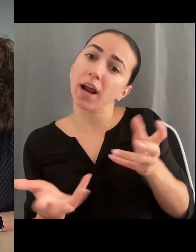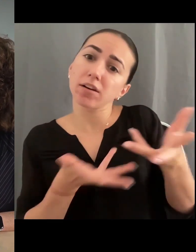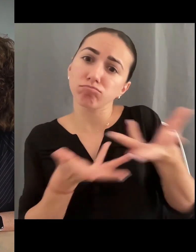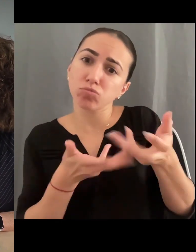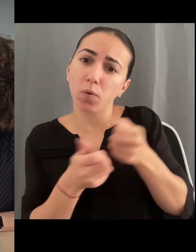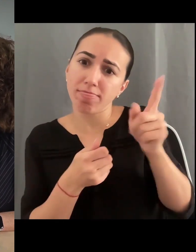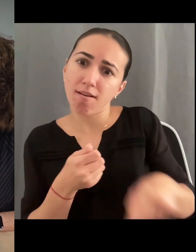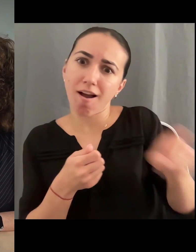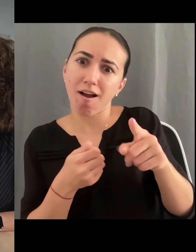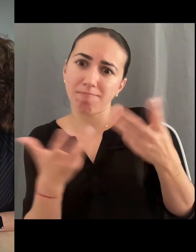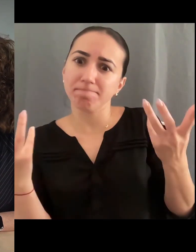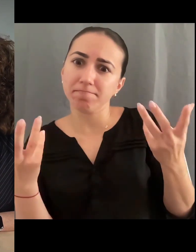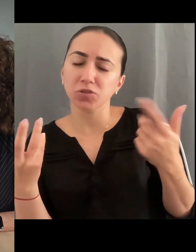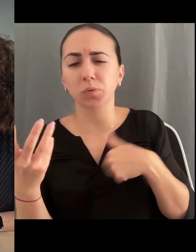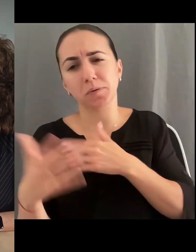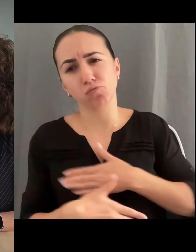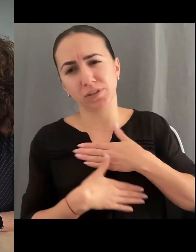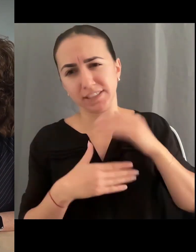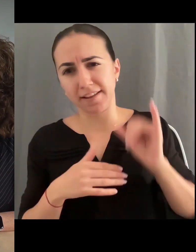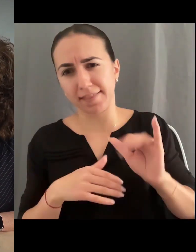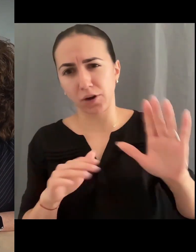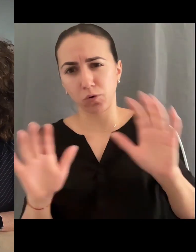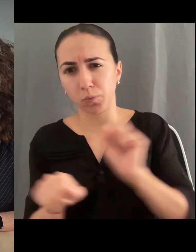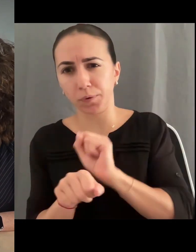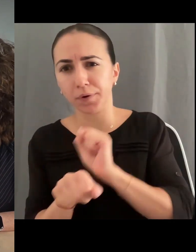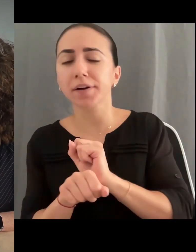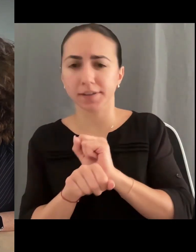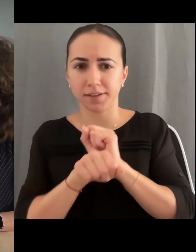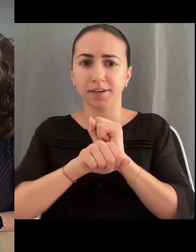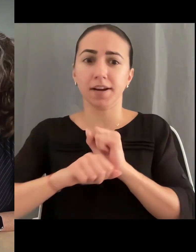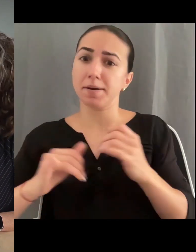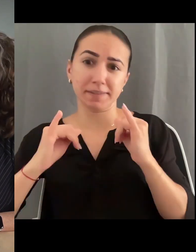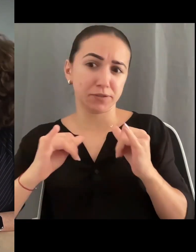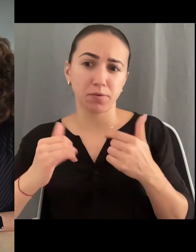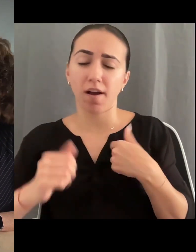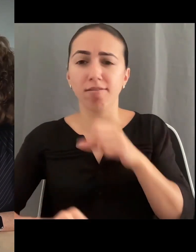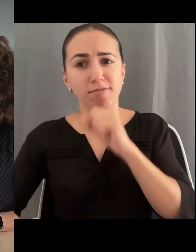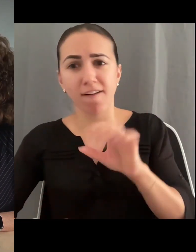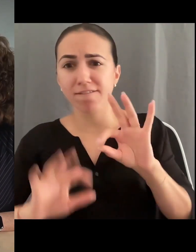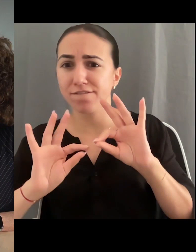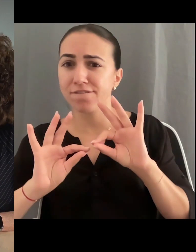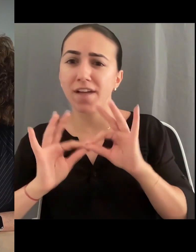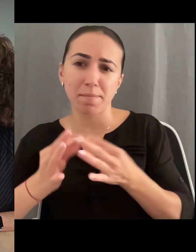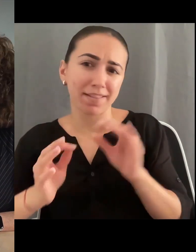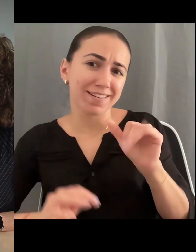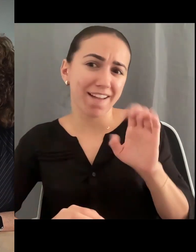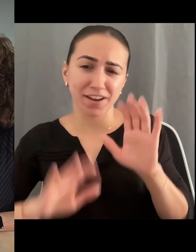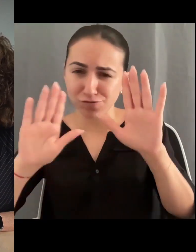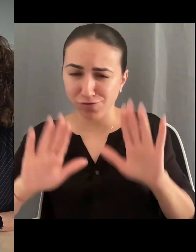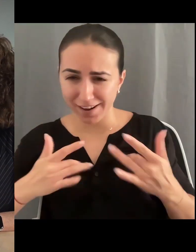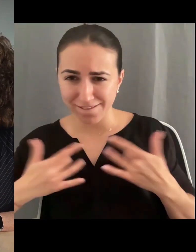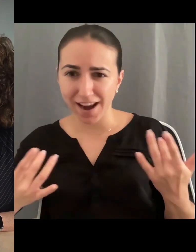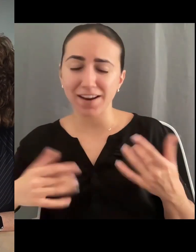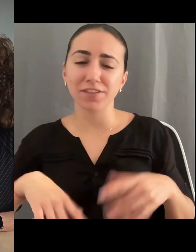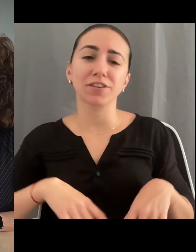to them in a way that I can't. So we really appreciate your efforts there. And me too. I love Family Cafe. Great event. We're there for the